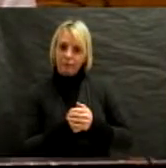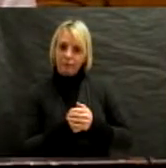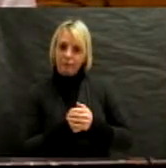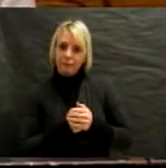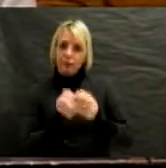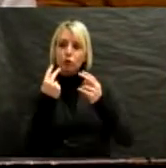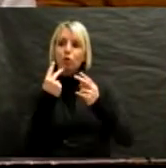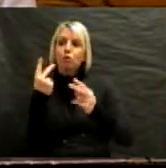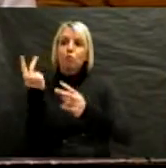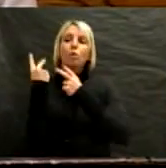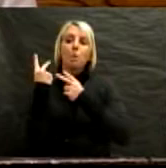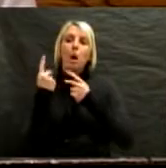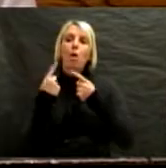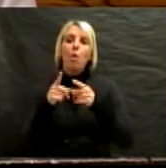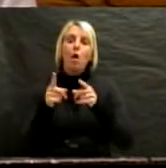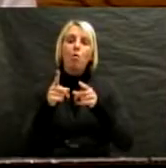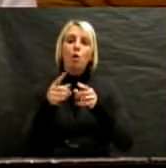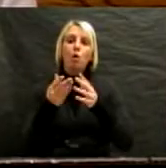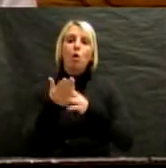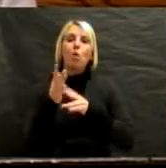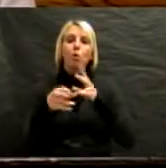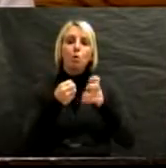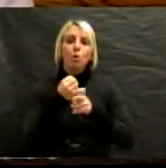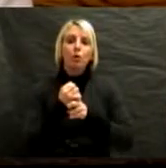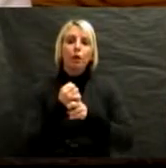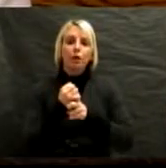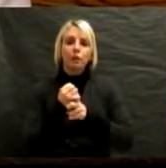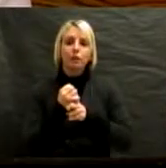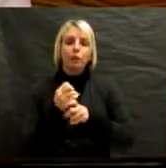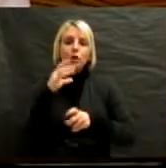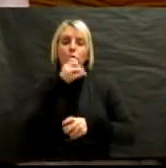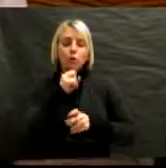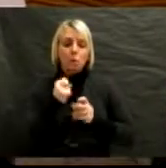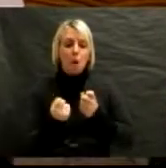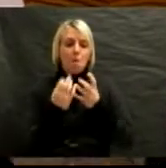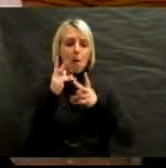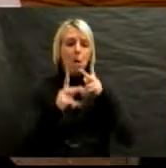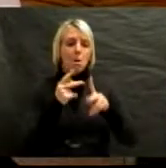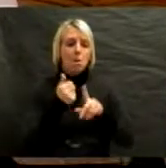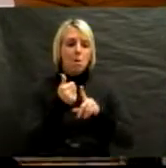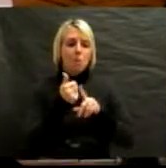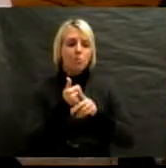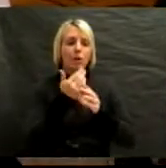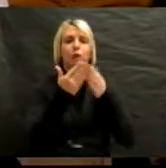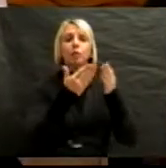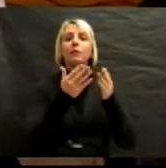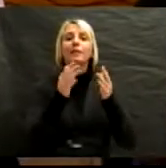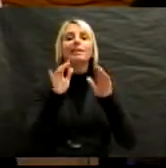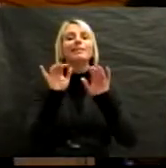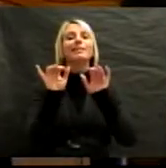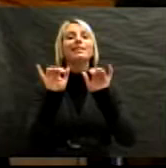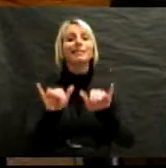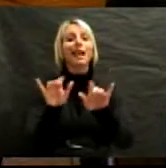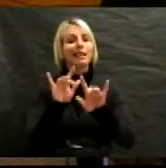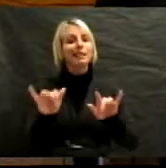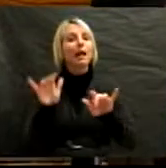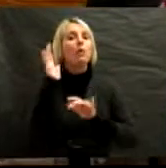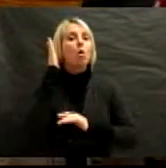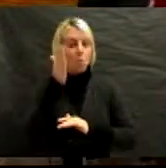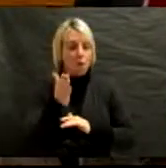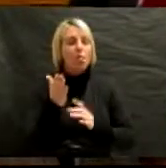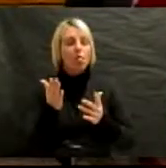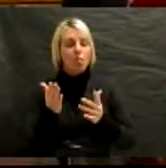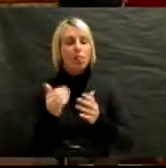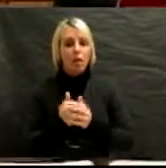under the assumption that many of the people serving on committees will stay the same. So we'll go through this list as we have in past